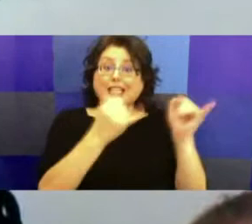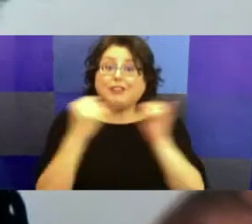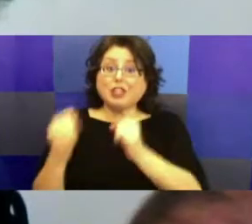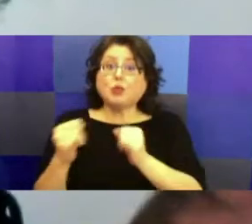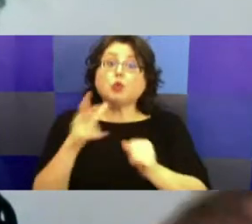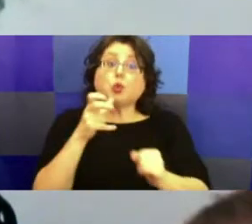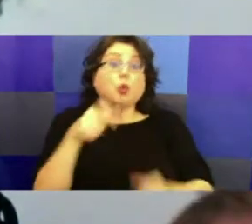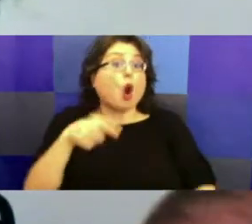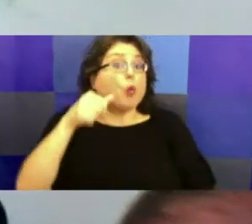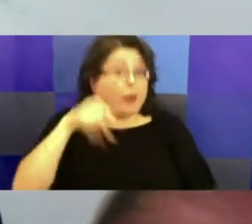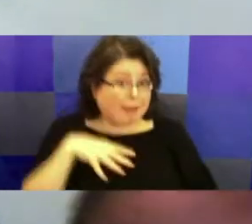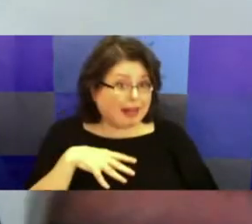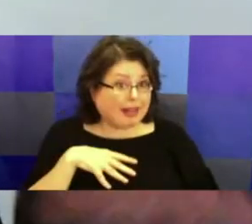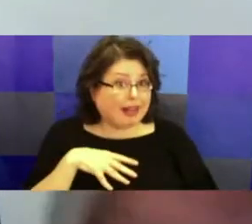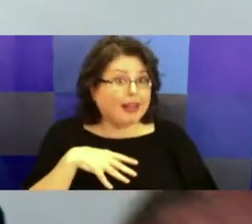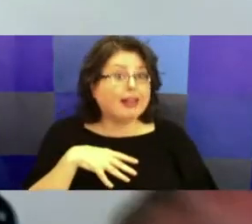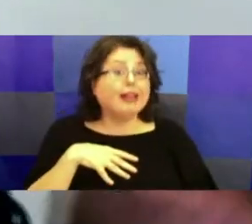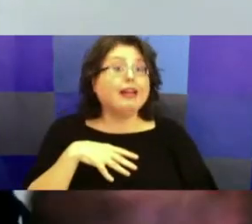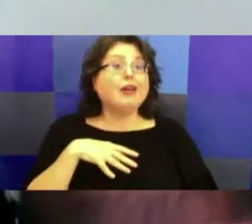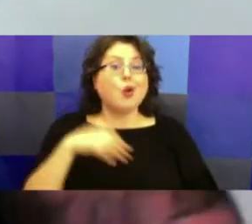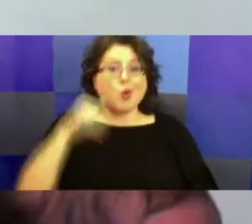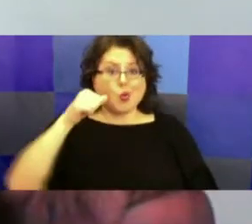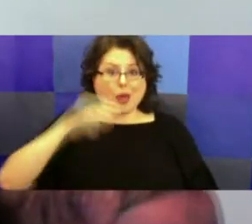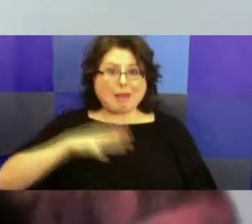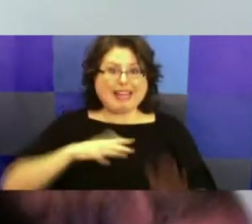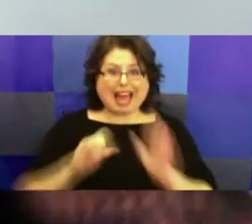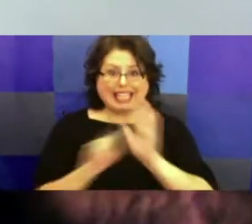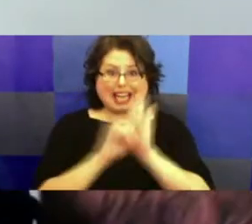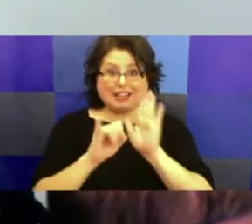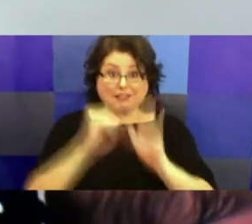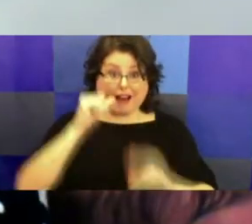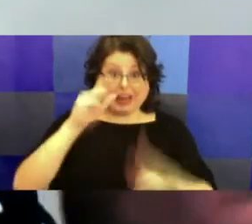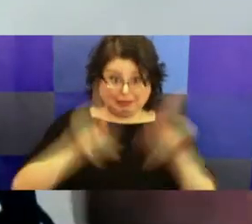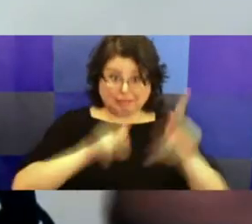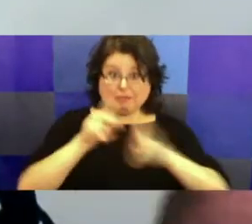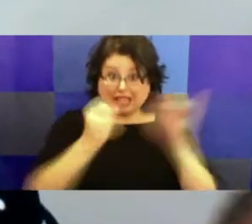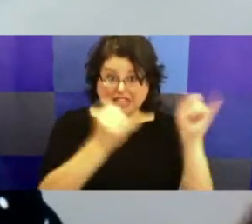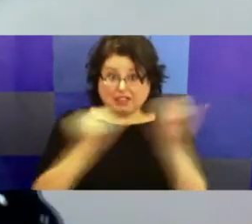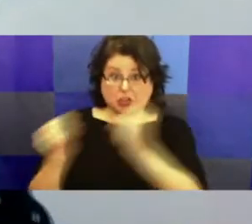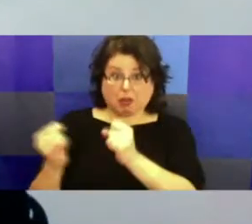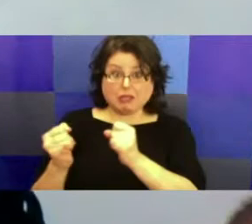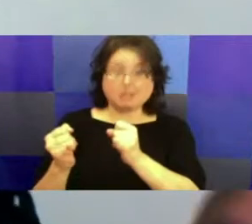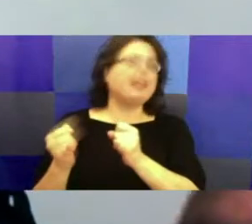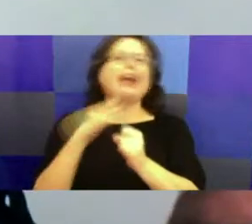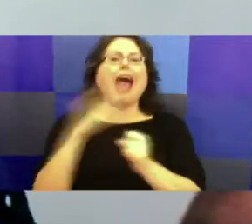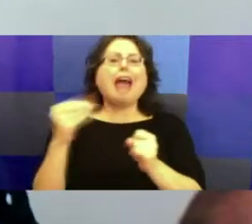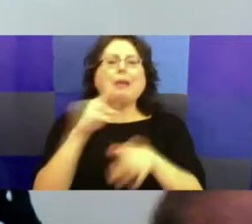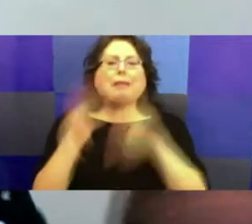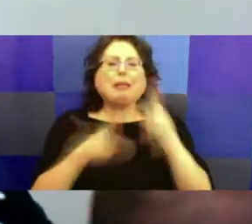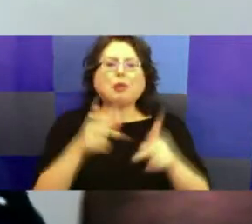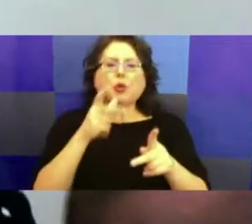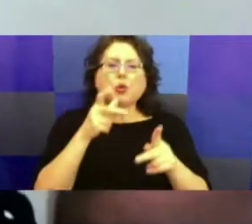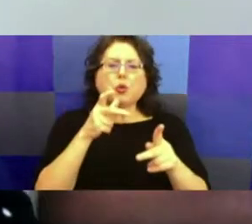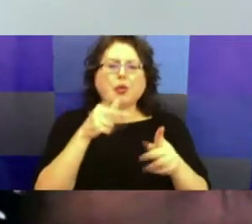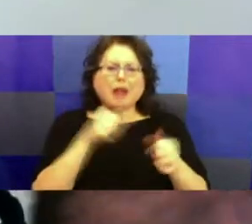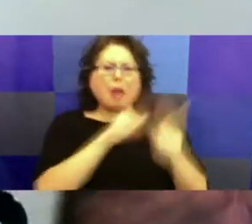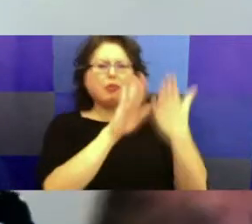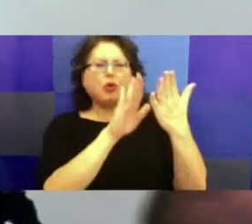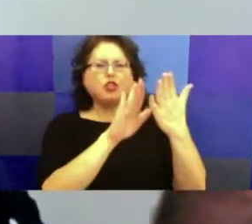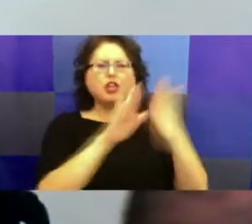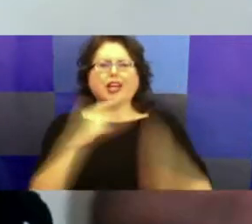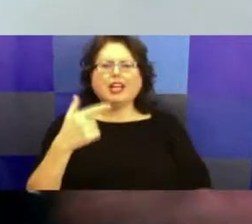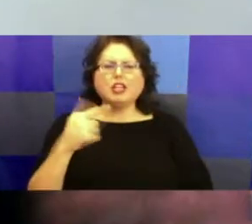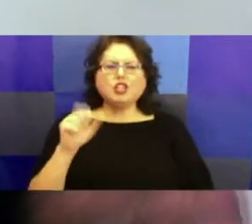women, women identifying individuals, and people who face gender-based discrimination, that those barriers